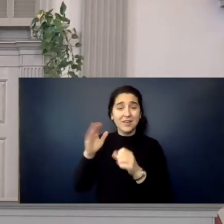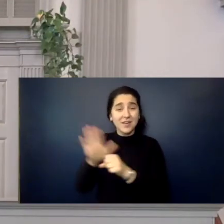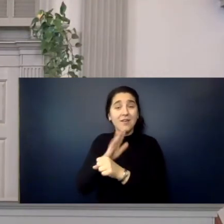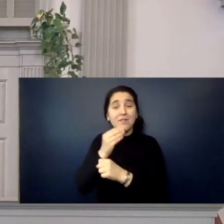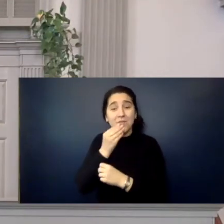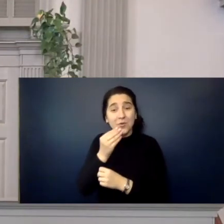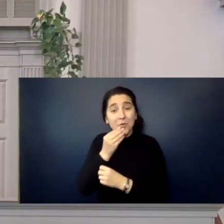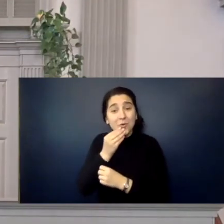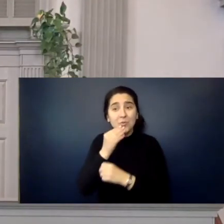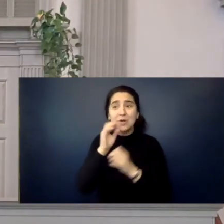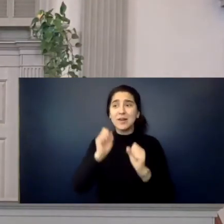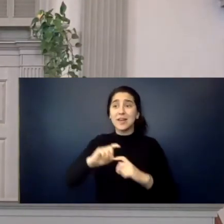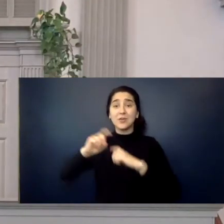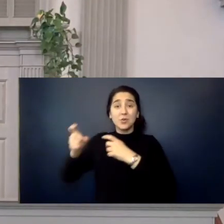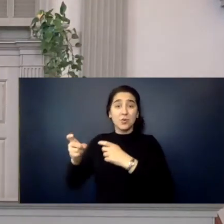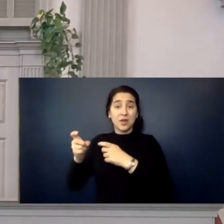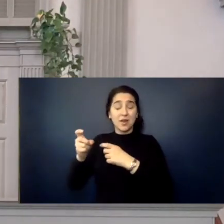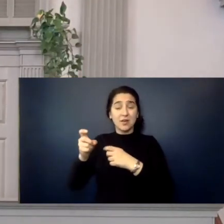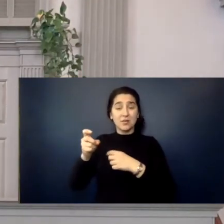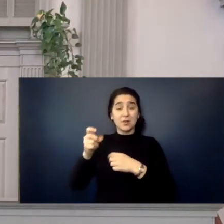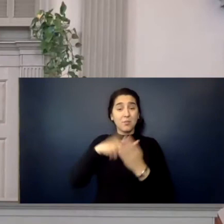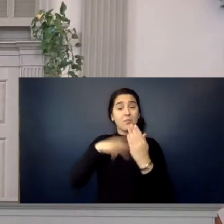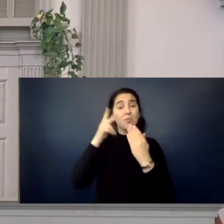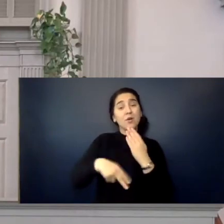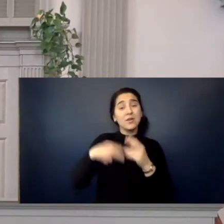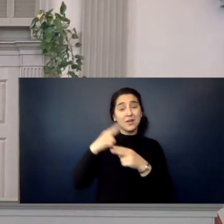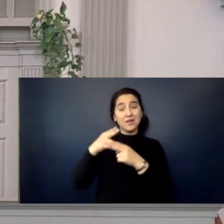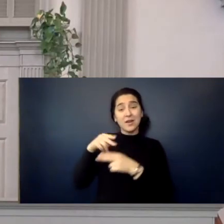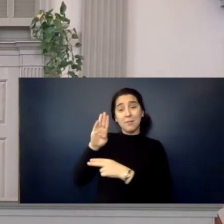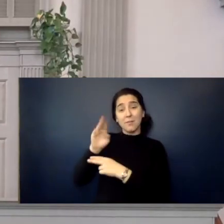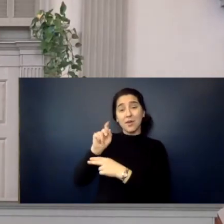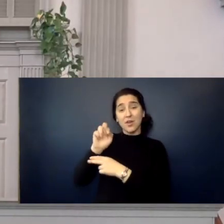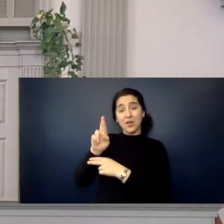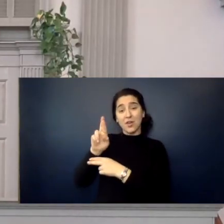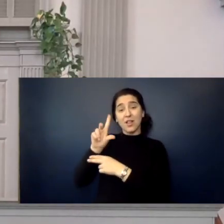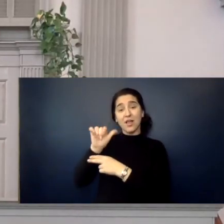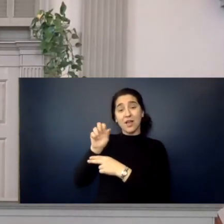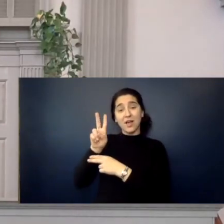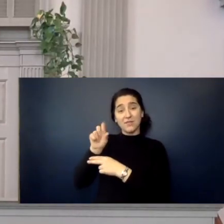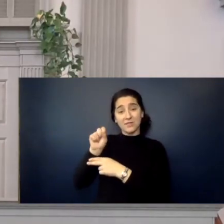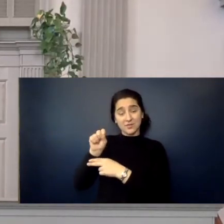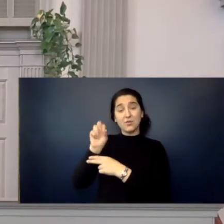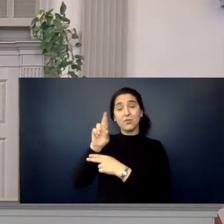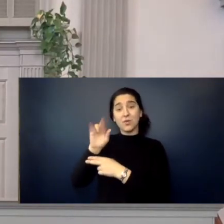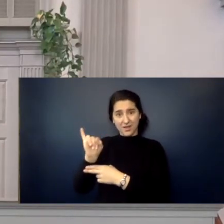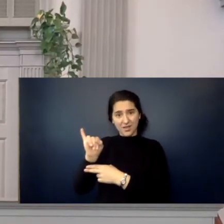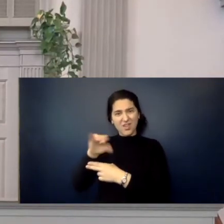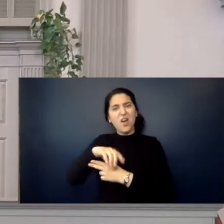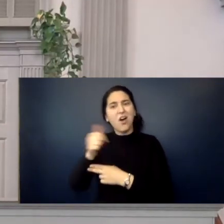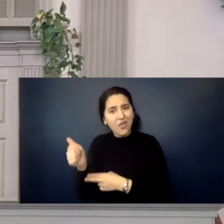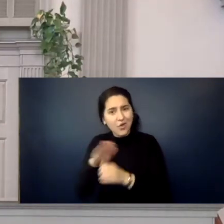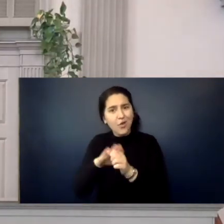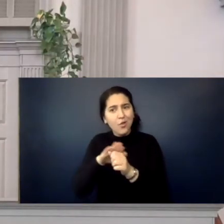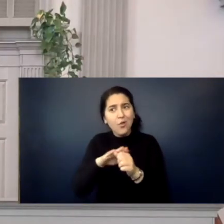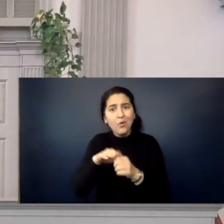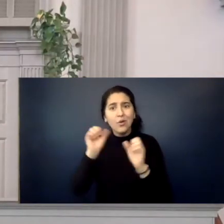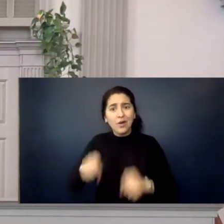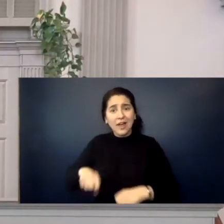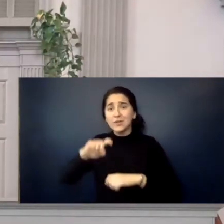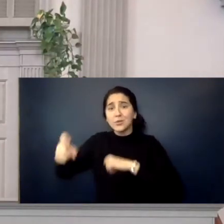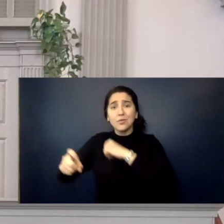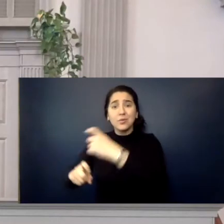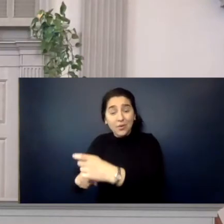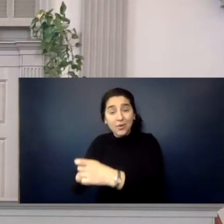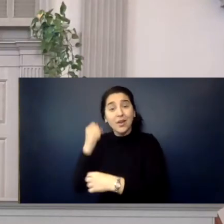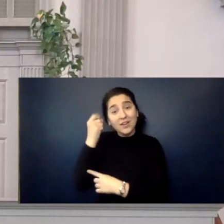fed. Here in Rhode Island, that could be Better Lives Rhode Island. There are other organizations as well in your